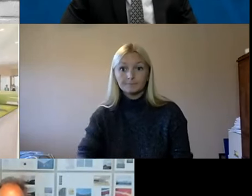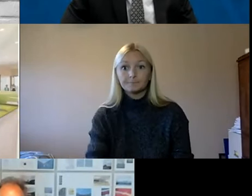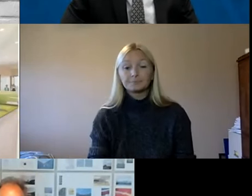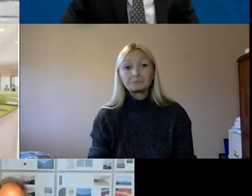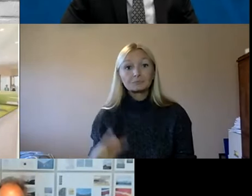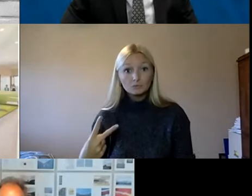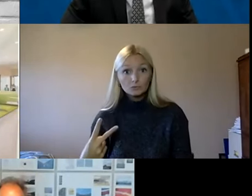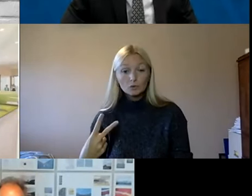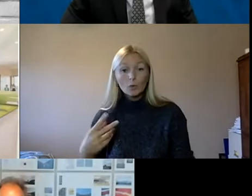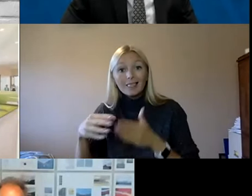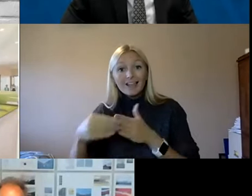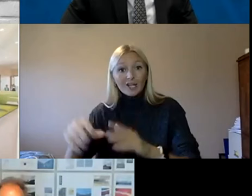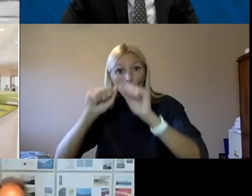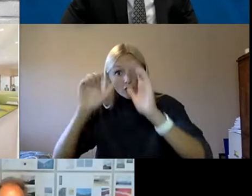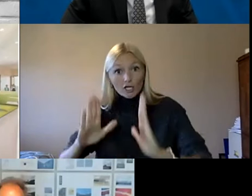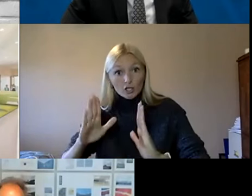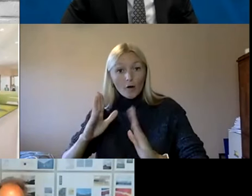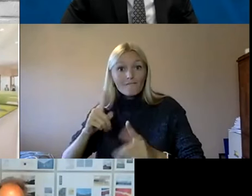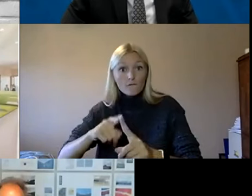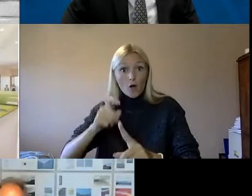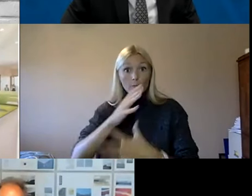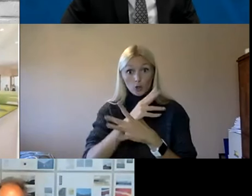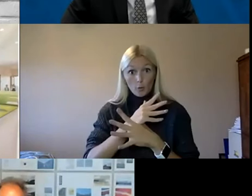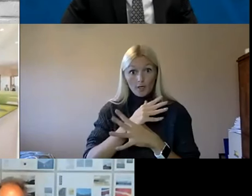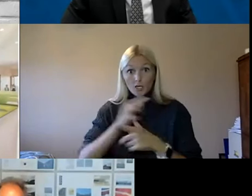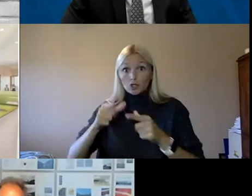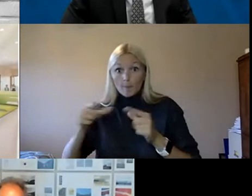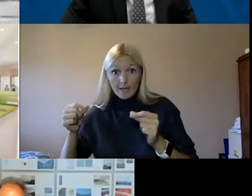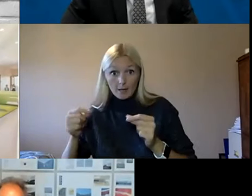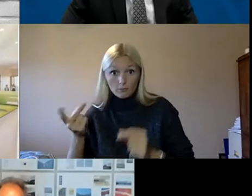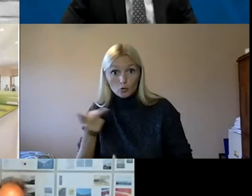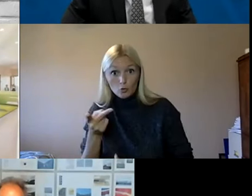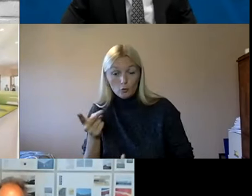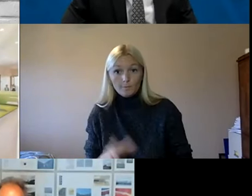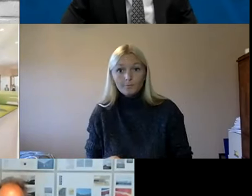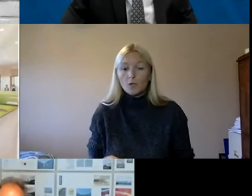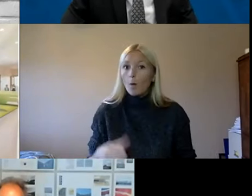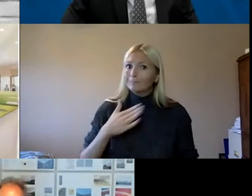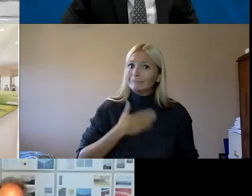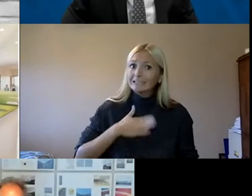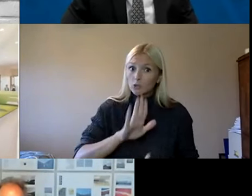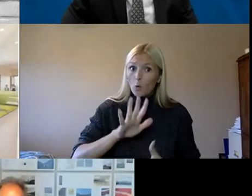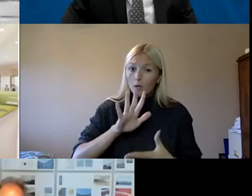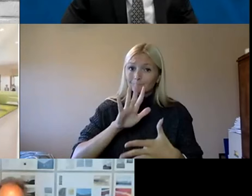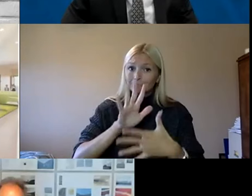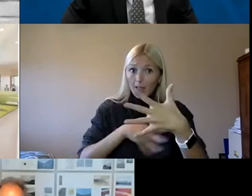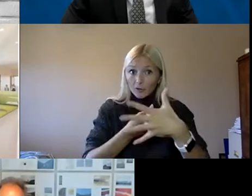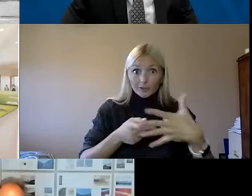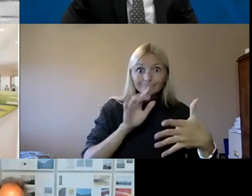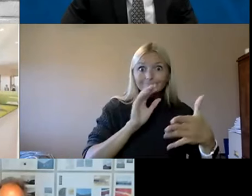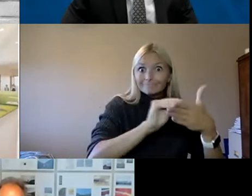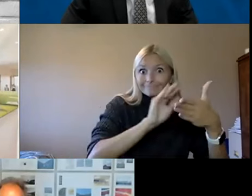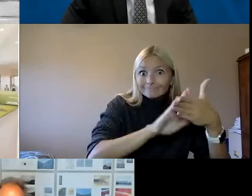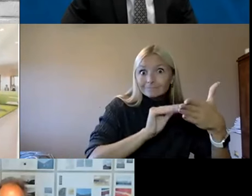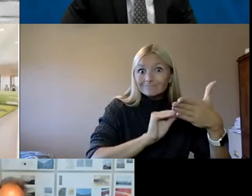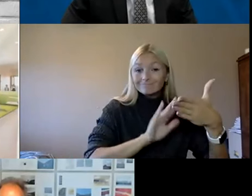two leading architectural firms from Germany and Japan. So please mark your calendars. Thanks again to all of you, and